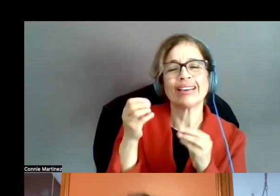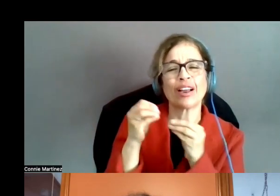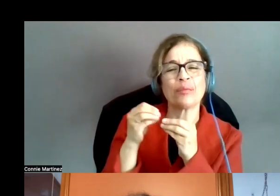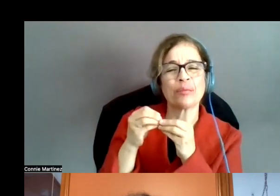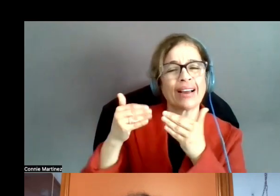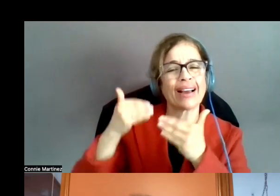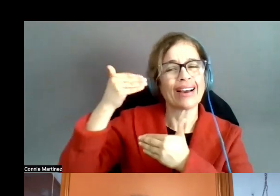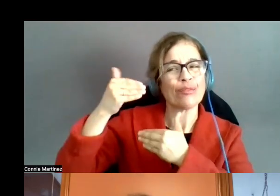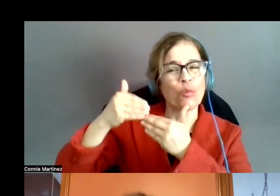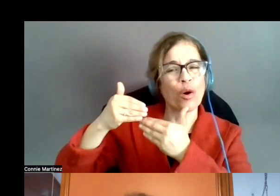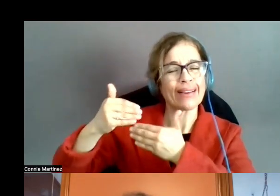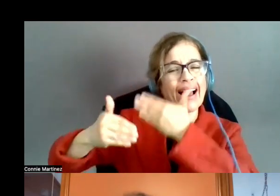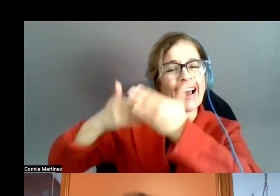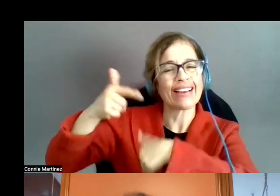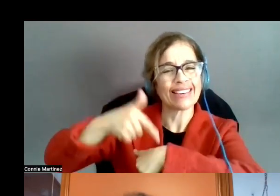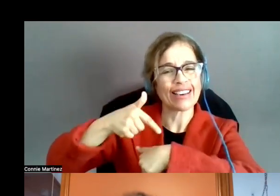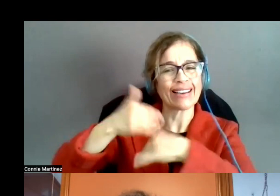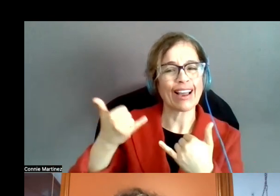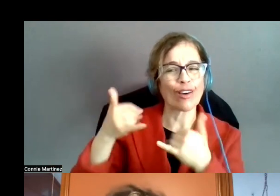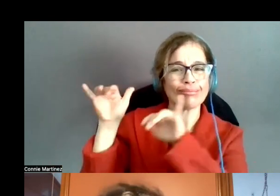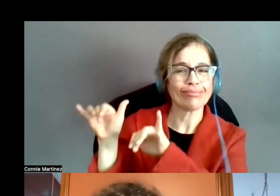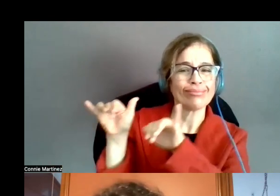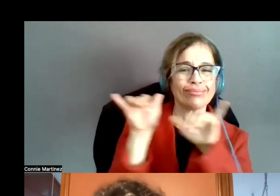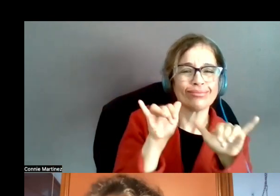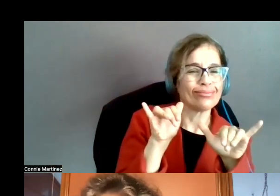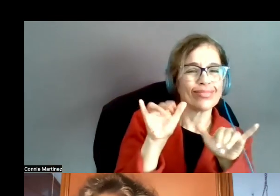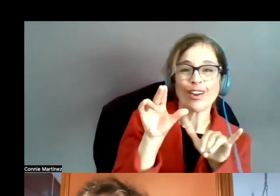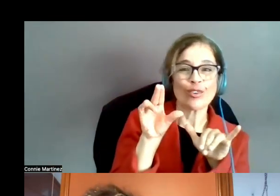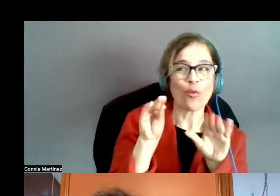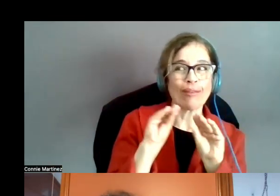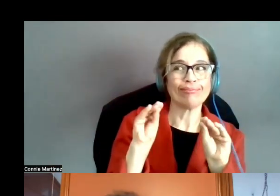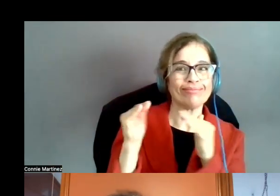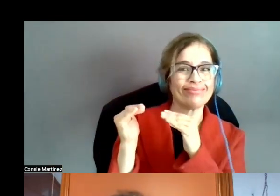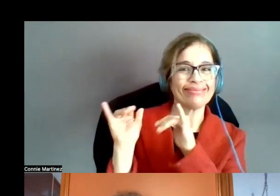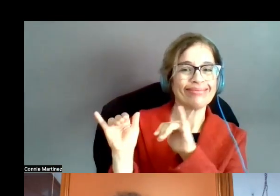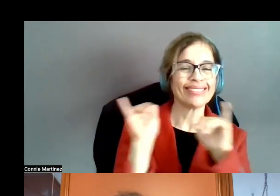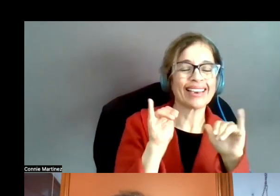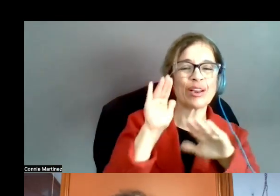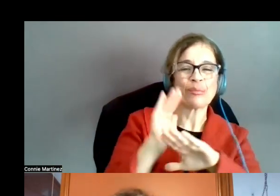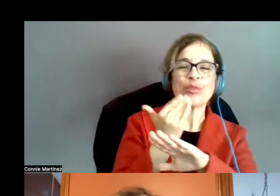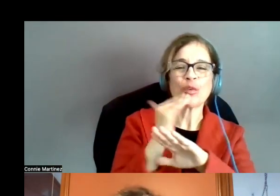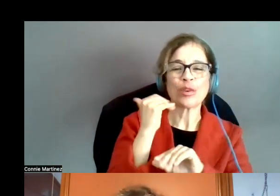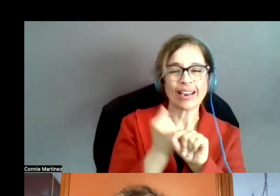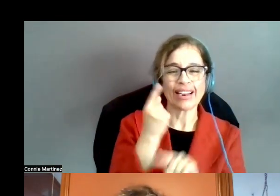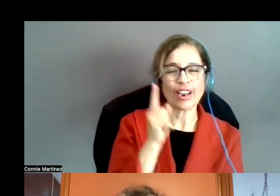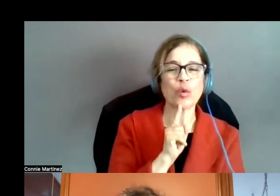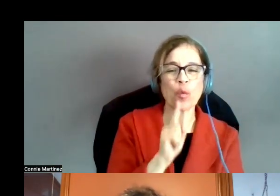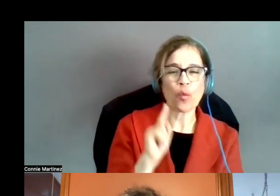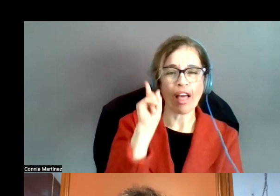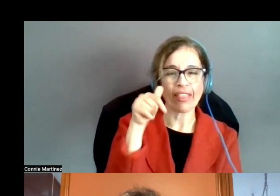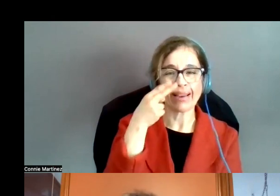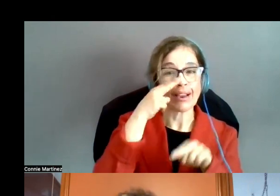of the time. Yeah. But now it's all the same. Now it's not normalized. And everybody really looks like they're